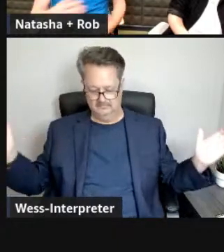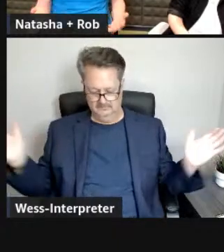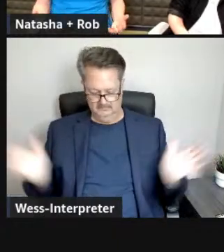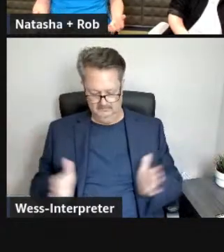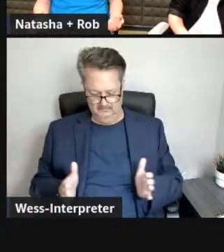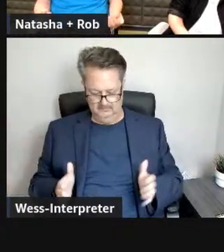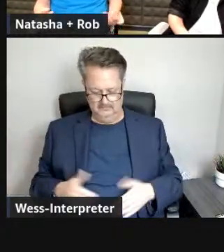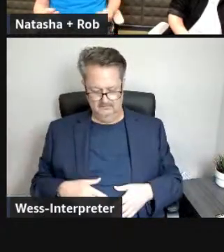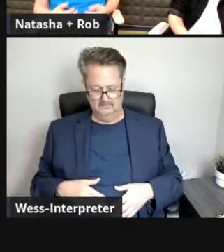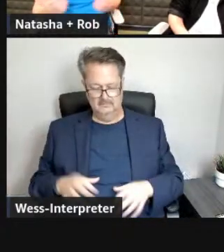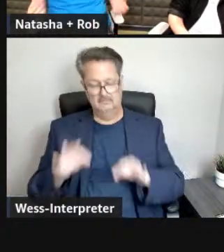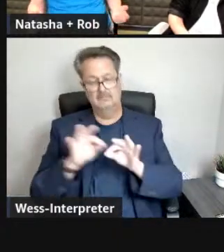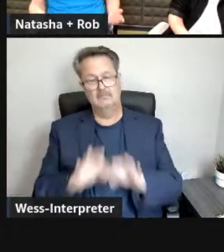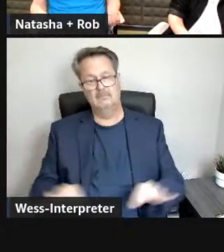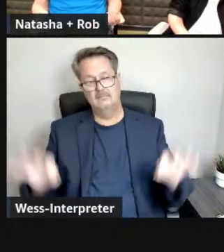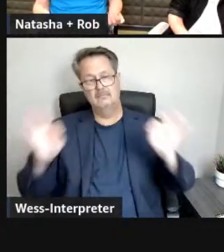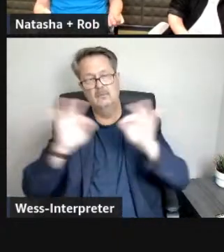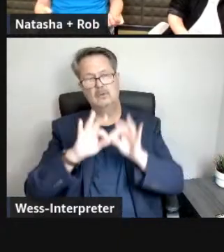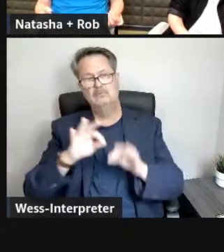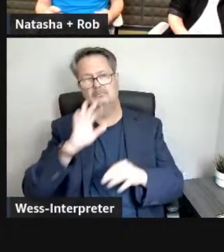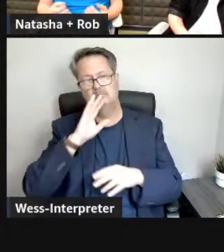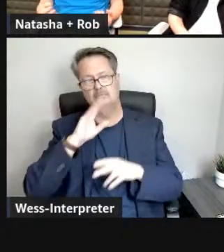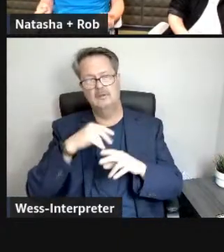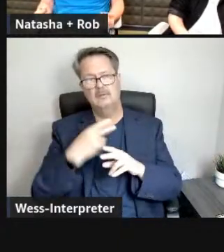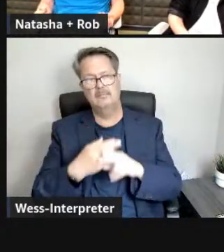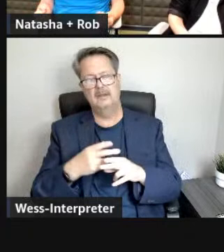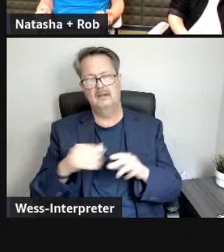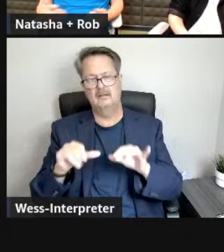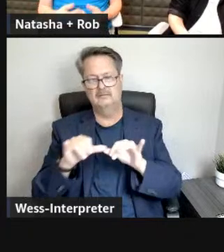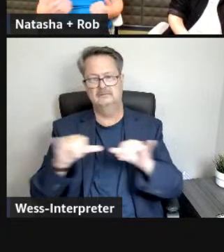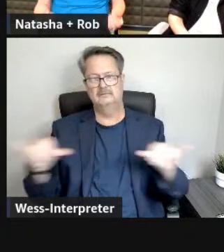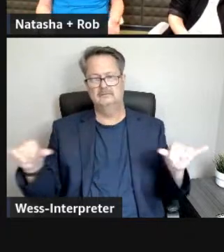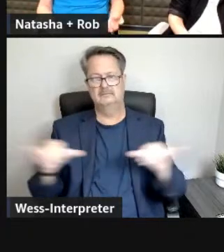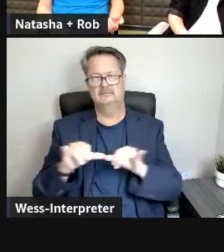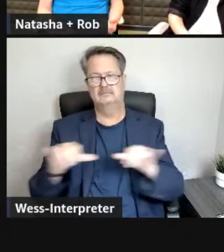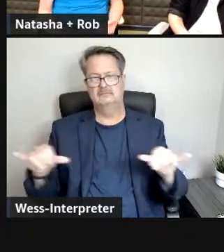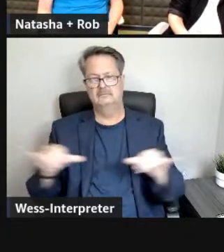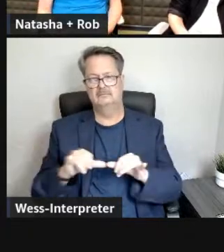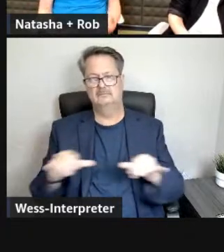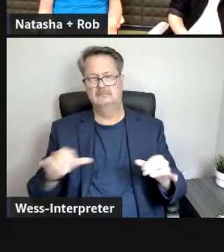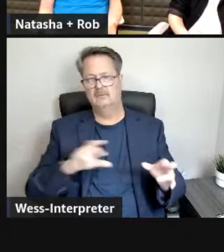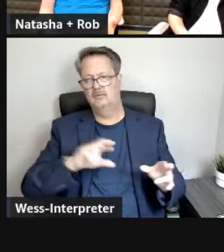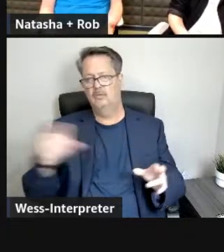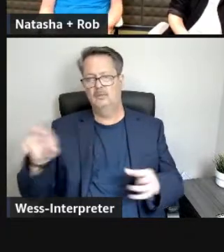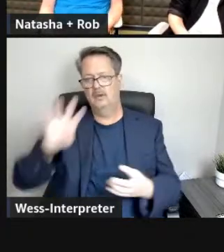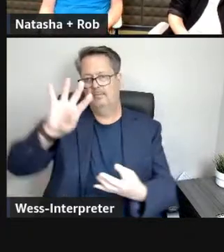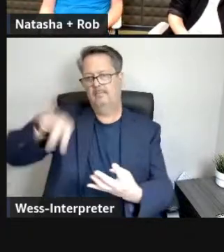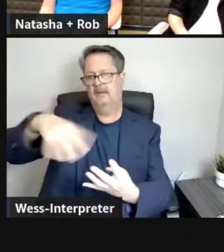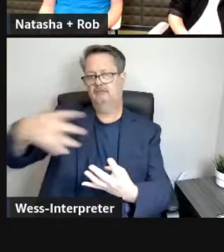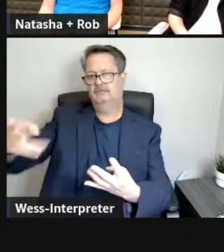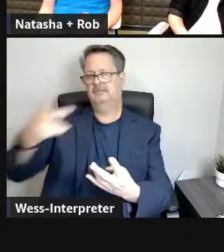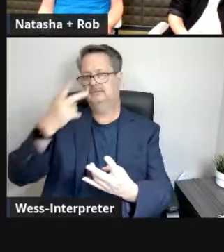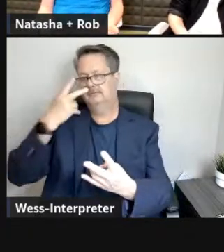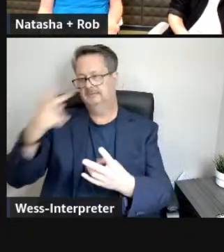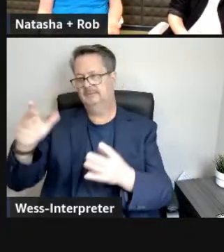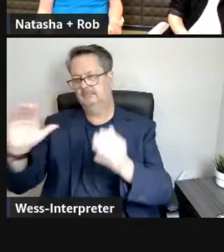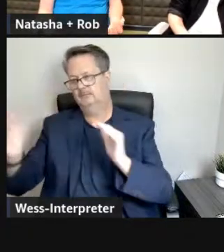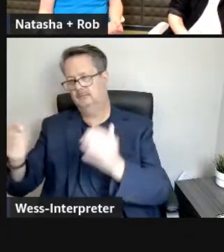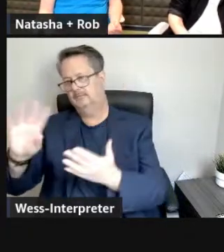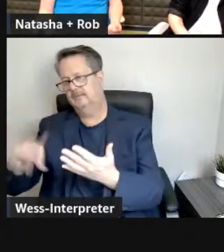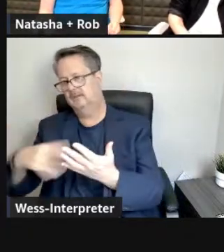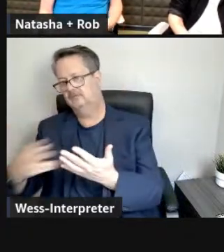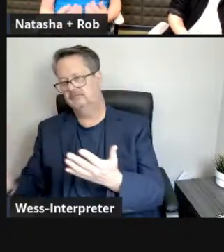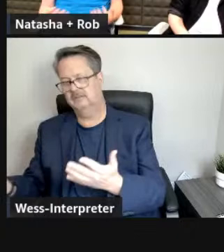It's important when you talk about data plane scaling, we're scaling on the right metrics. Proportional metrics generally make good scaling